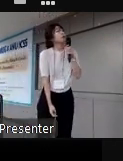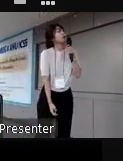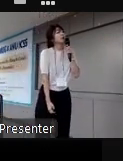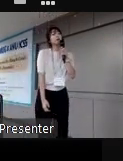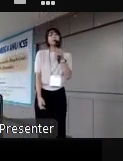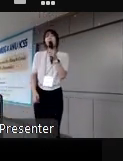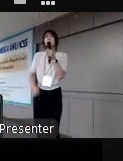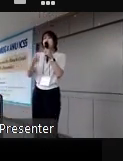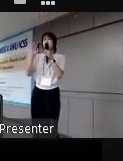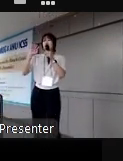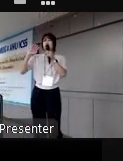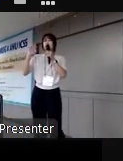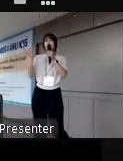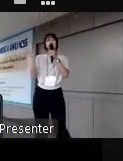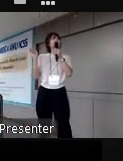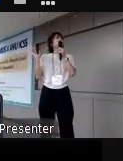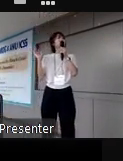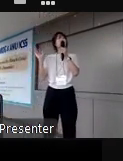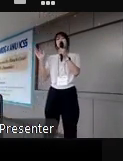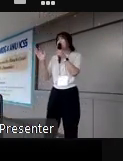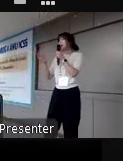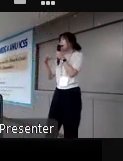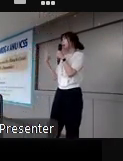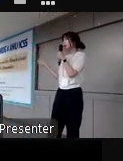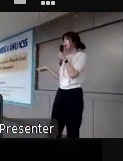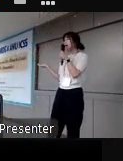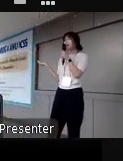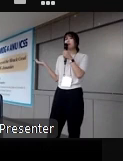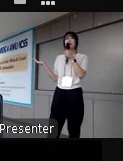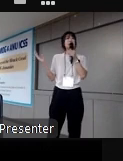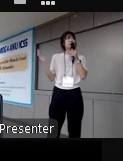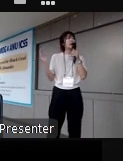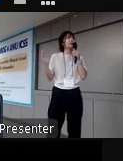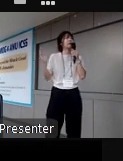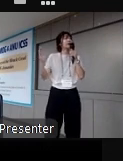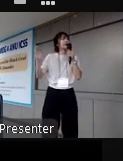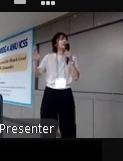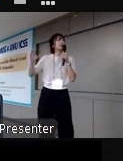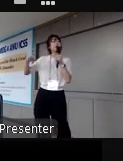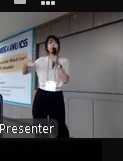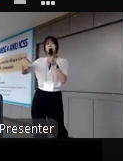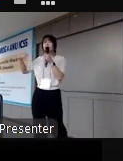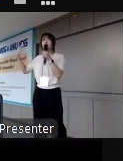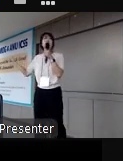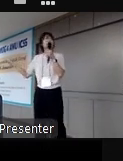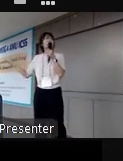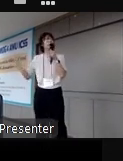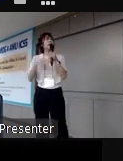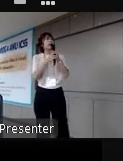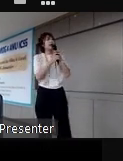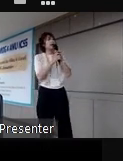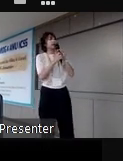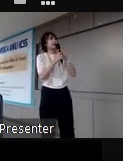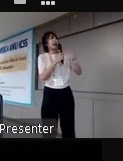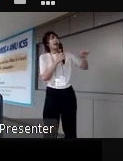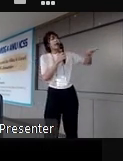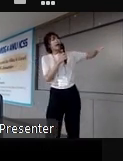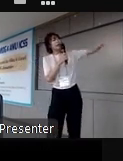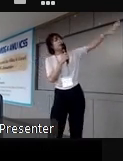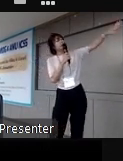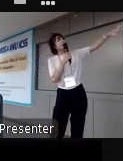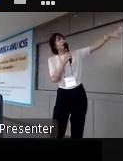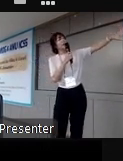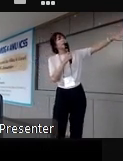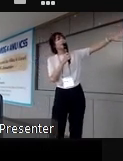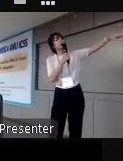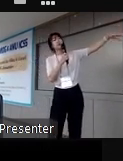We could also turn this relative clause to an abstract label. So instead of someone who is from New York, I could say, I saw